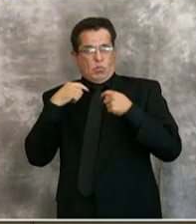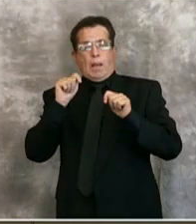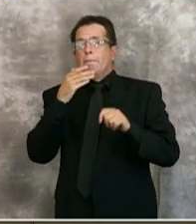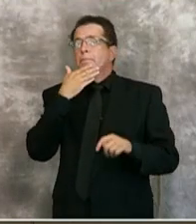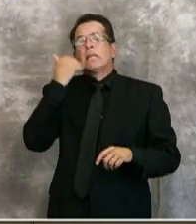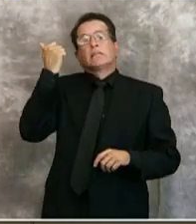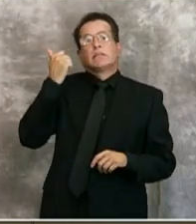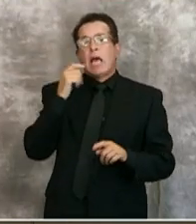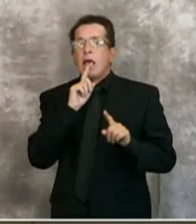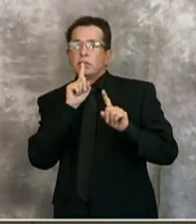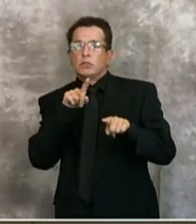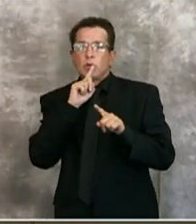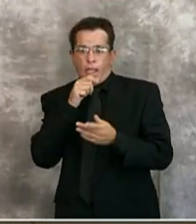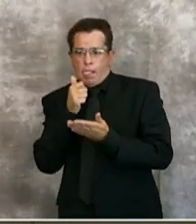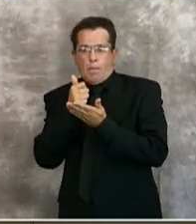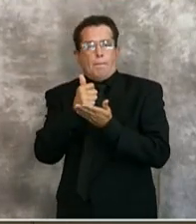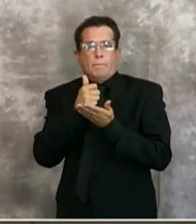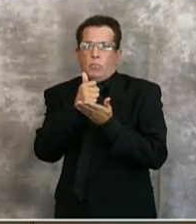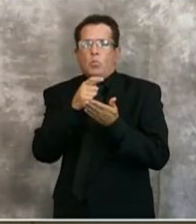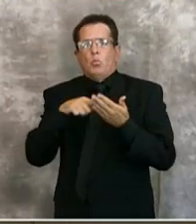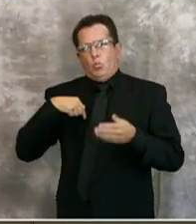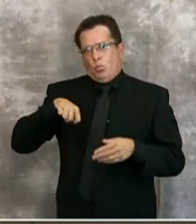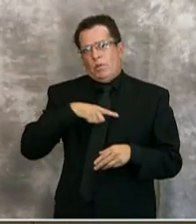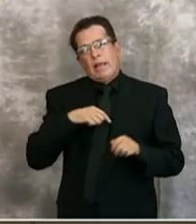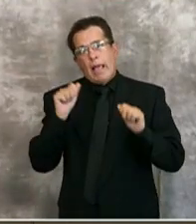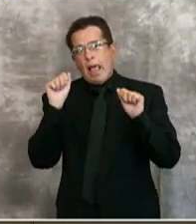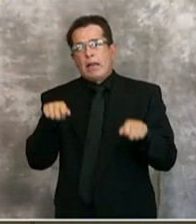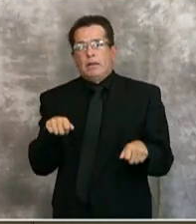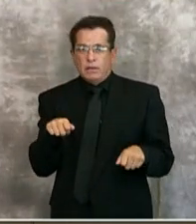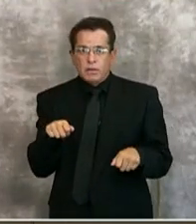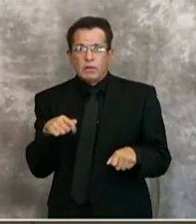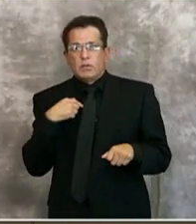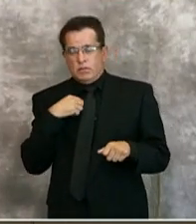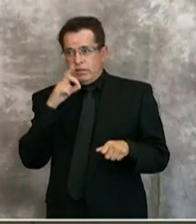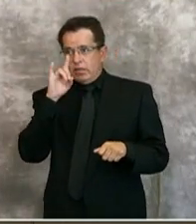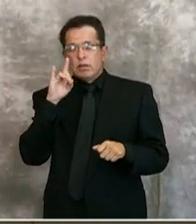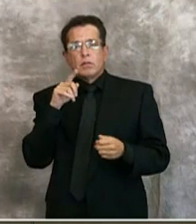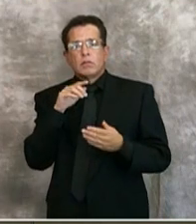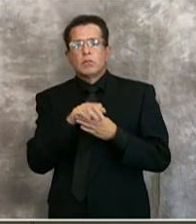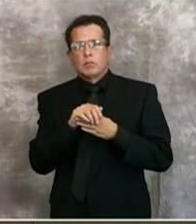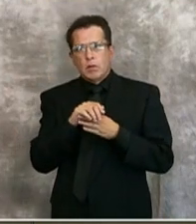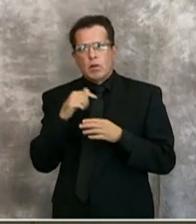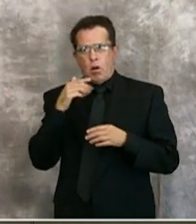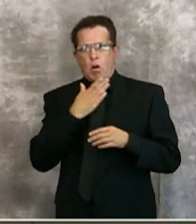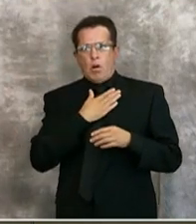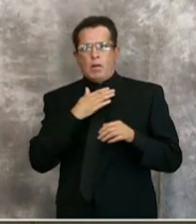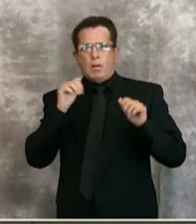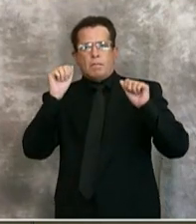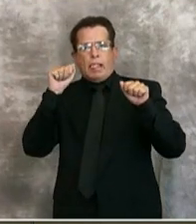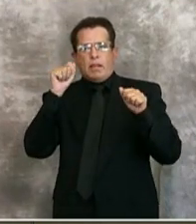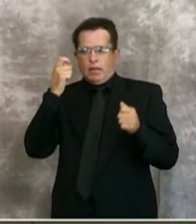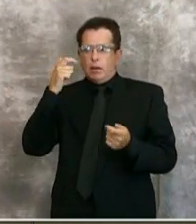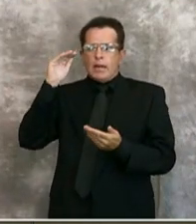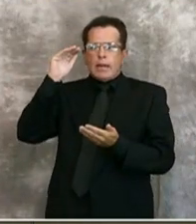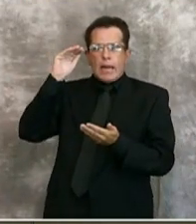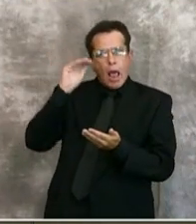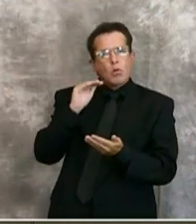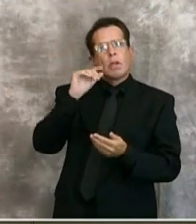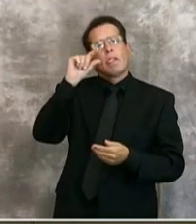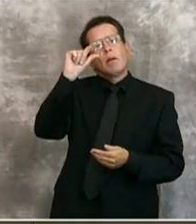solution as we can. We've decreased our capacity or the capability just a bit, but